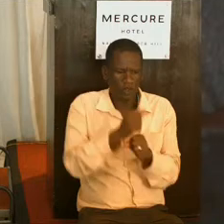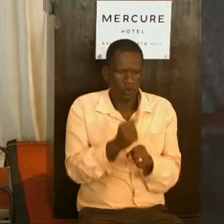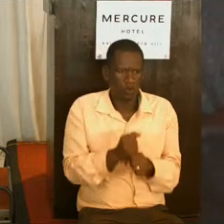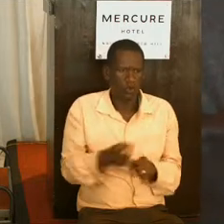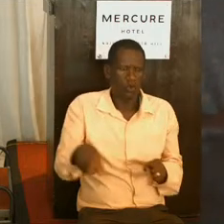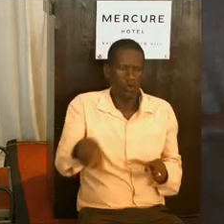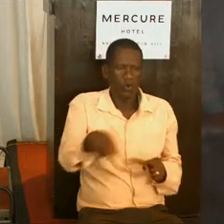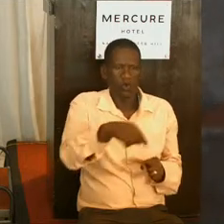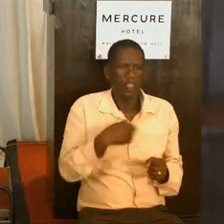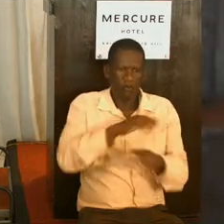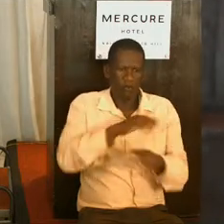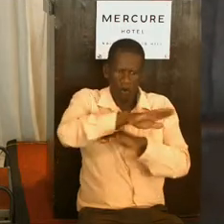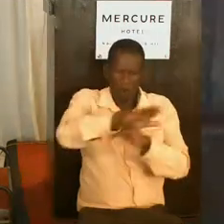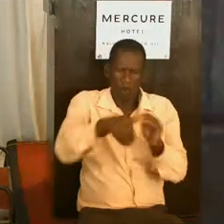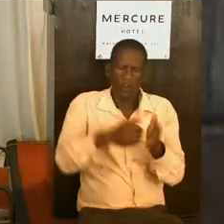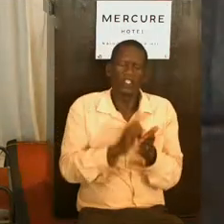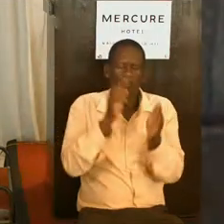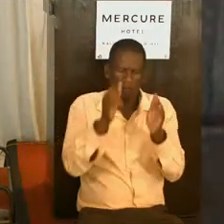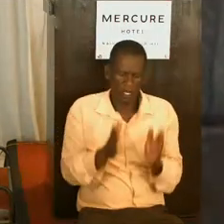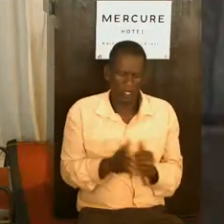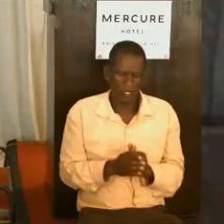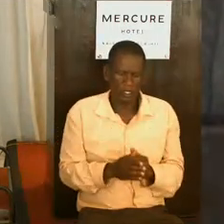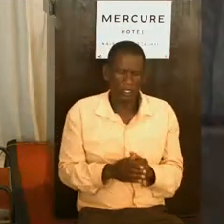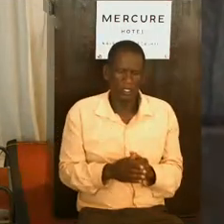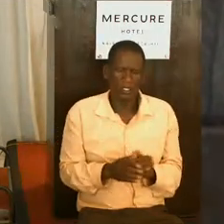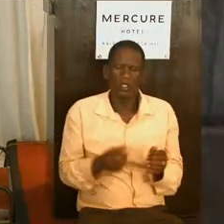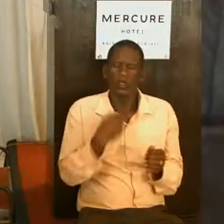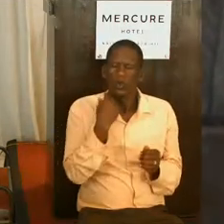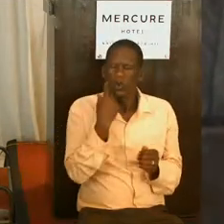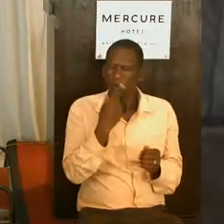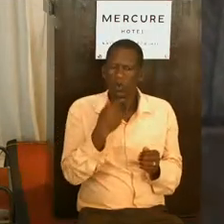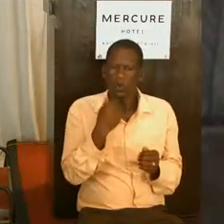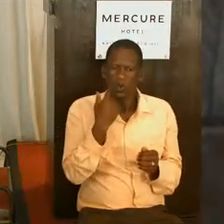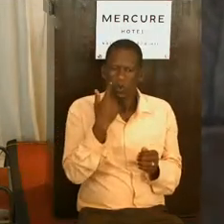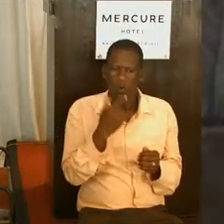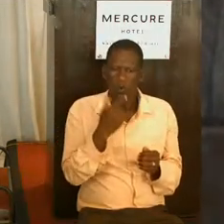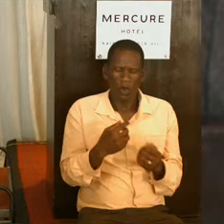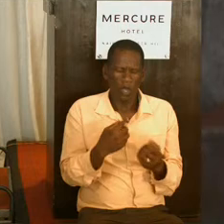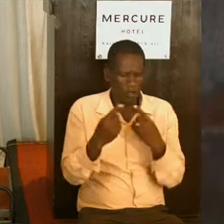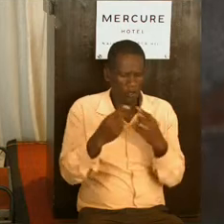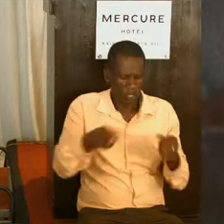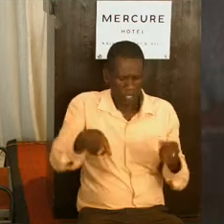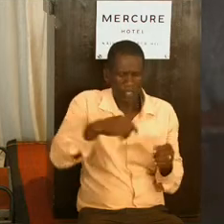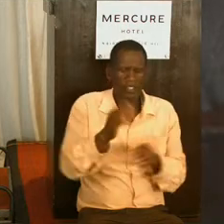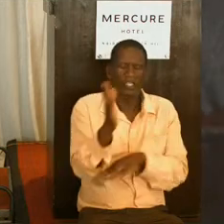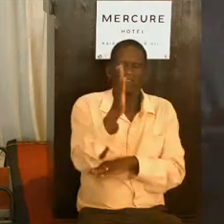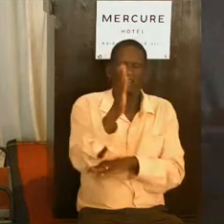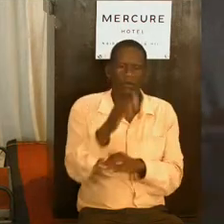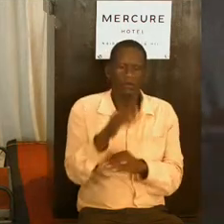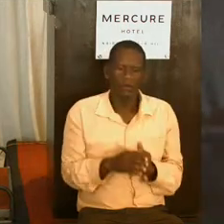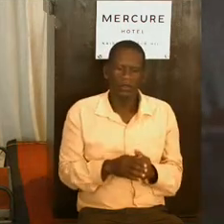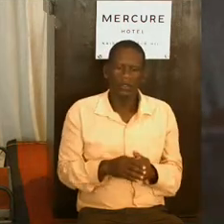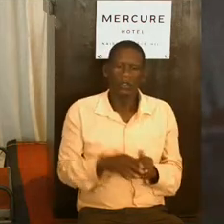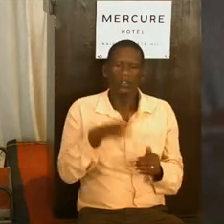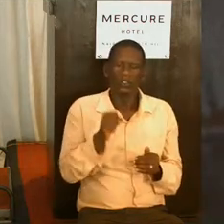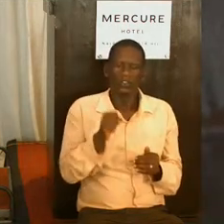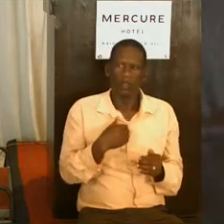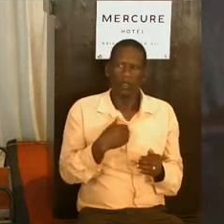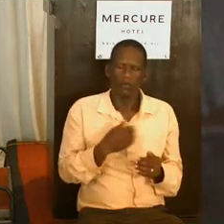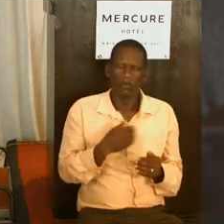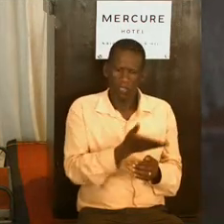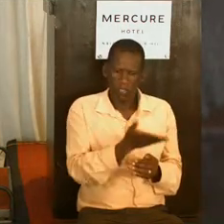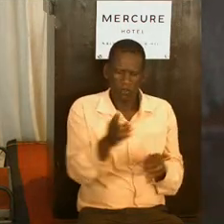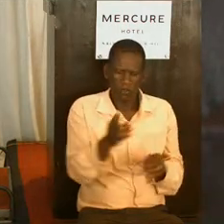we have all the speakers who are addressing Us in the afternoon so we have